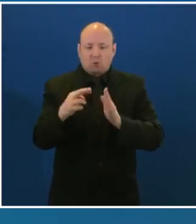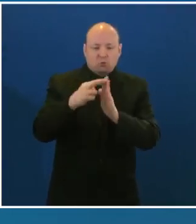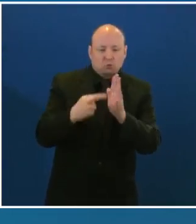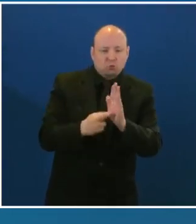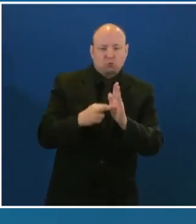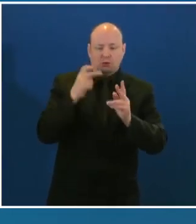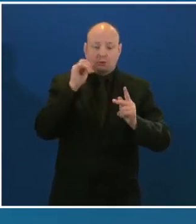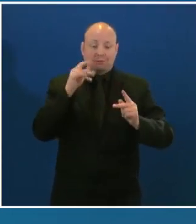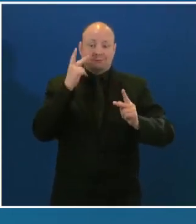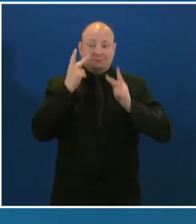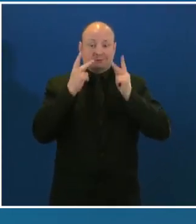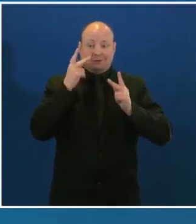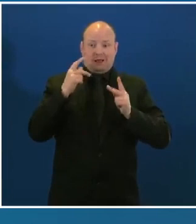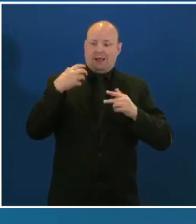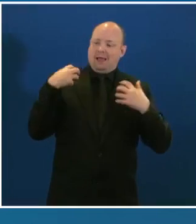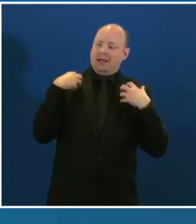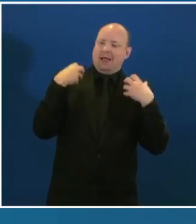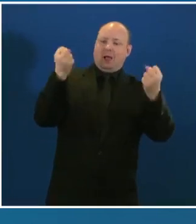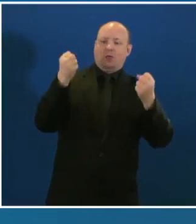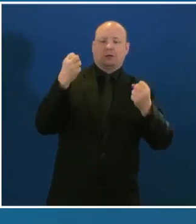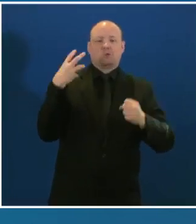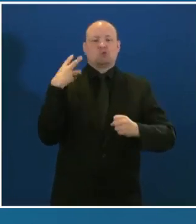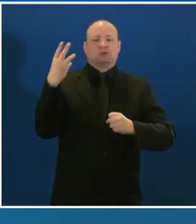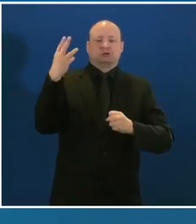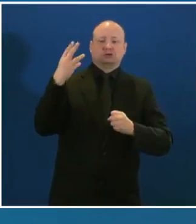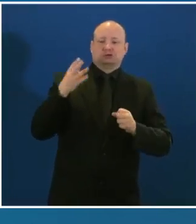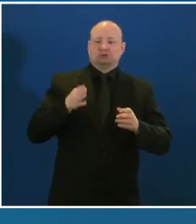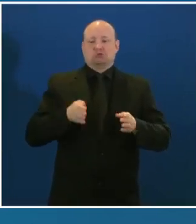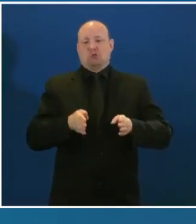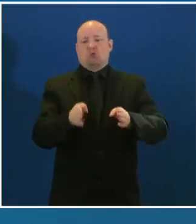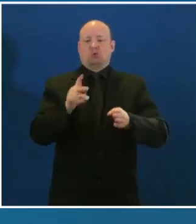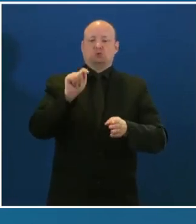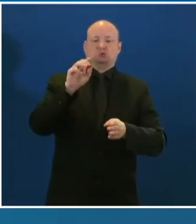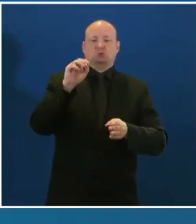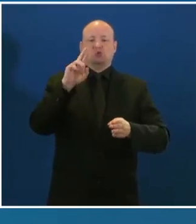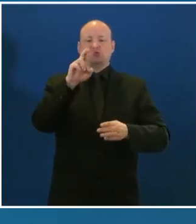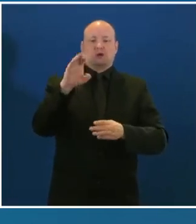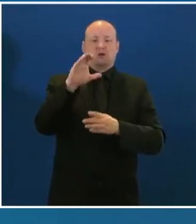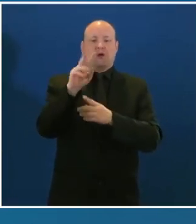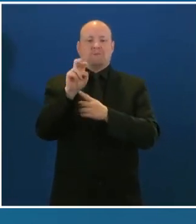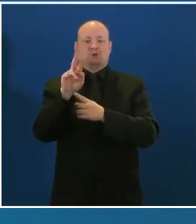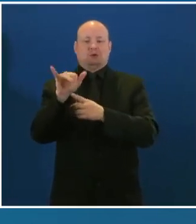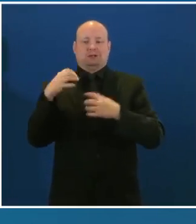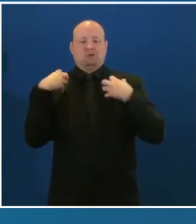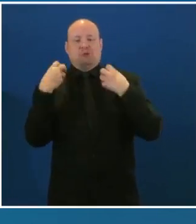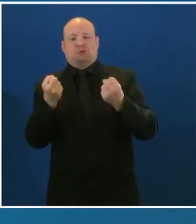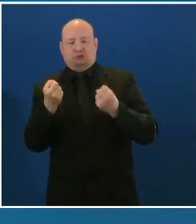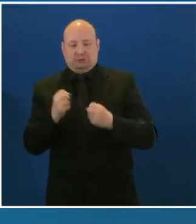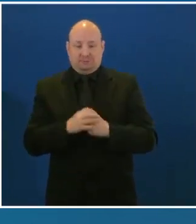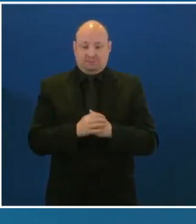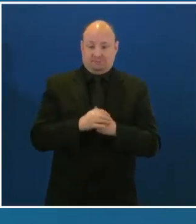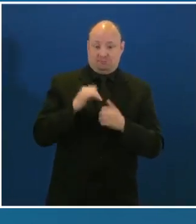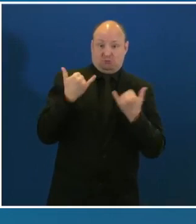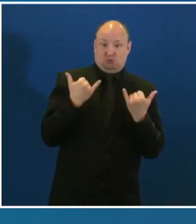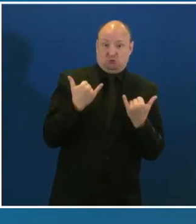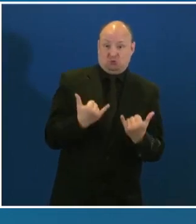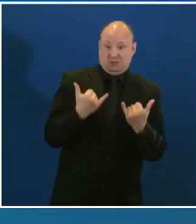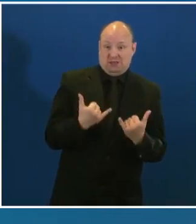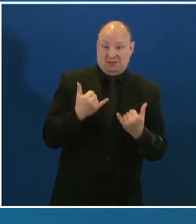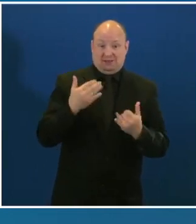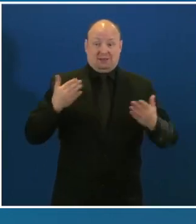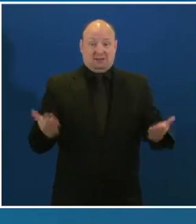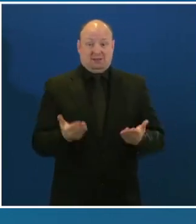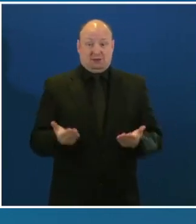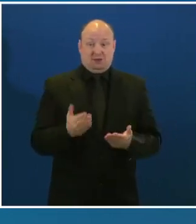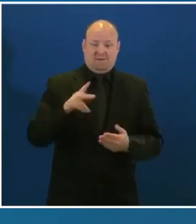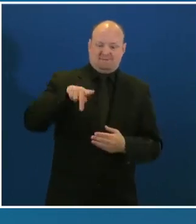Washington Roadmap to Recovery website. Now that Clark County is in Phase 2, the city's Parks and